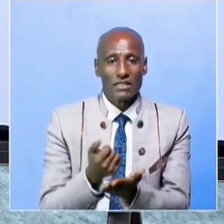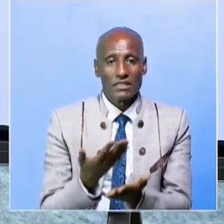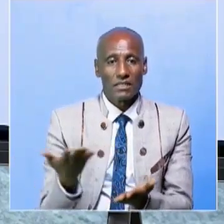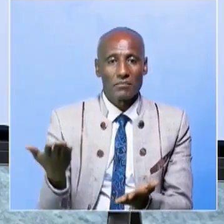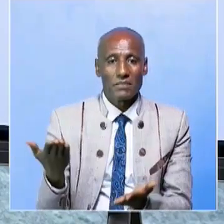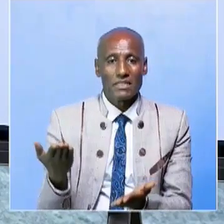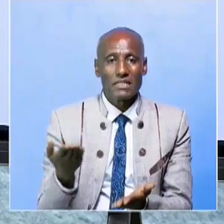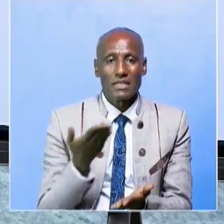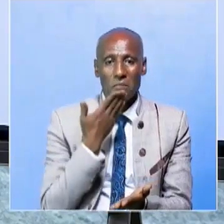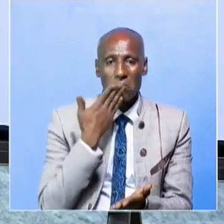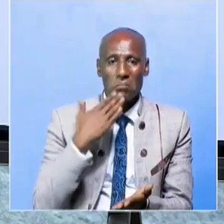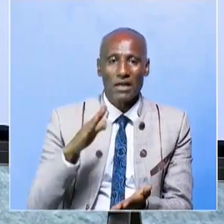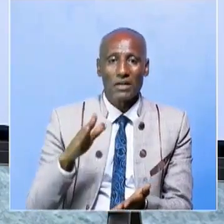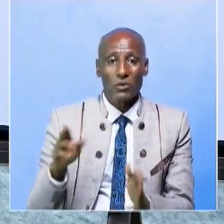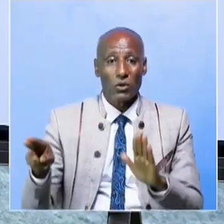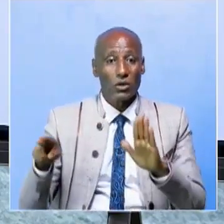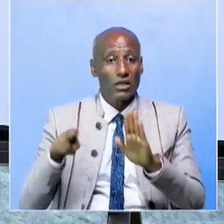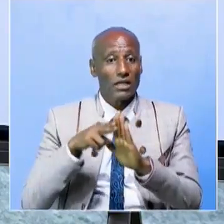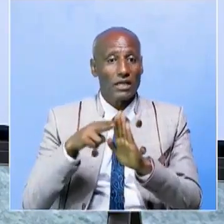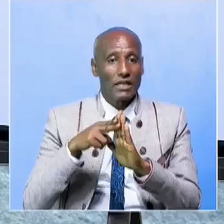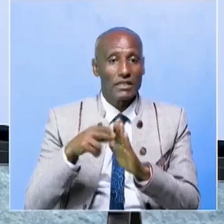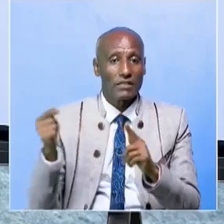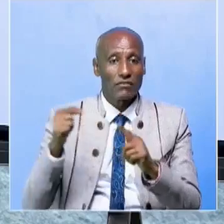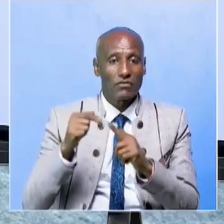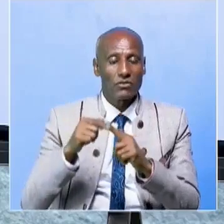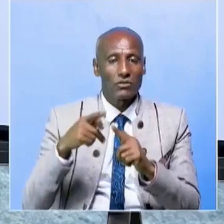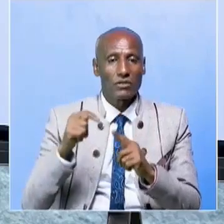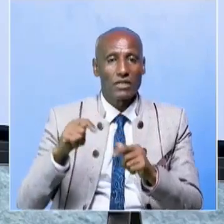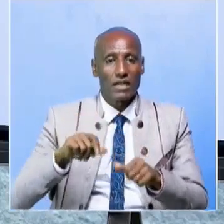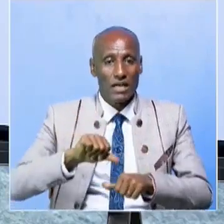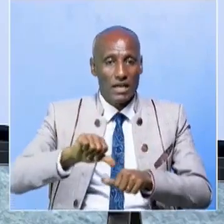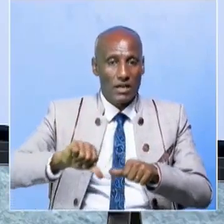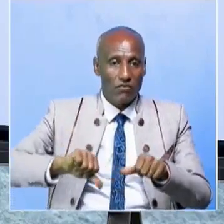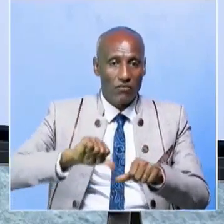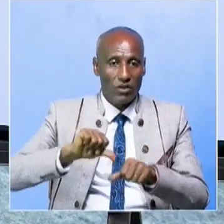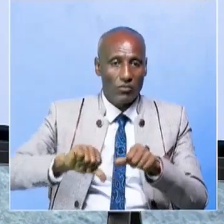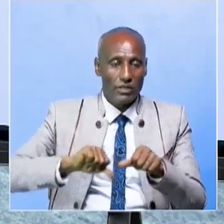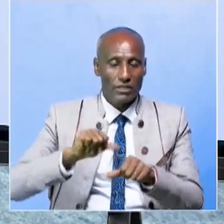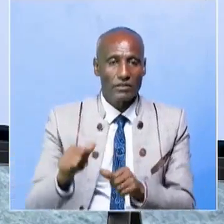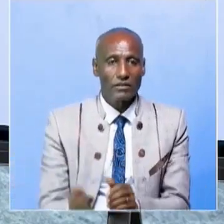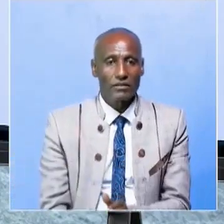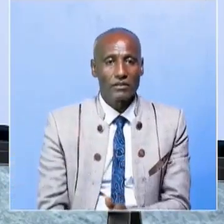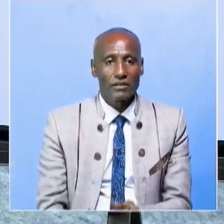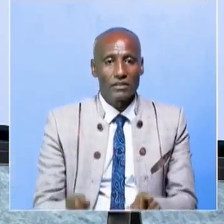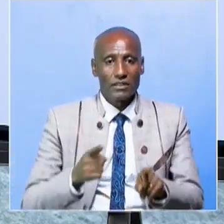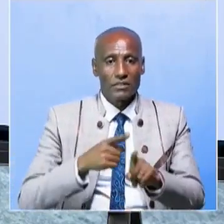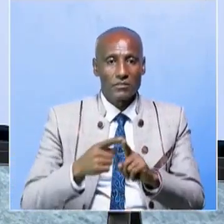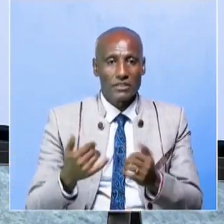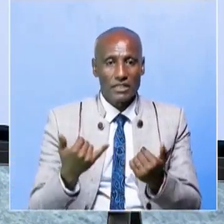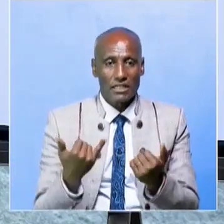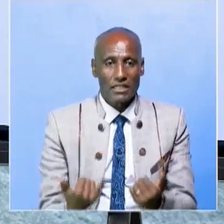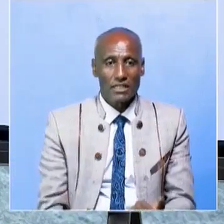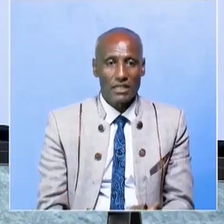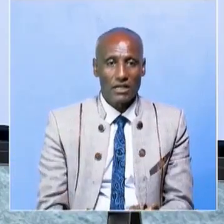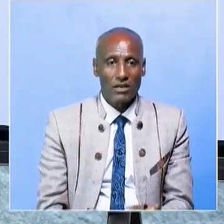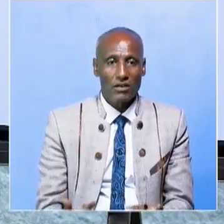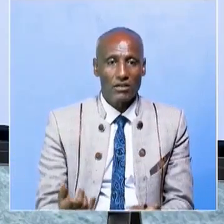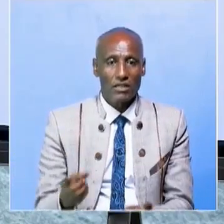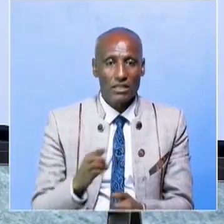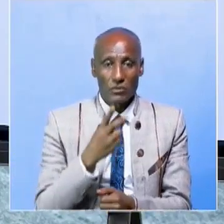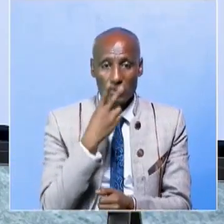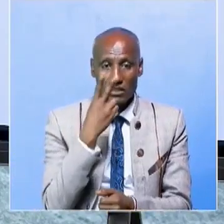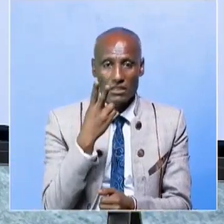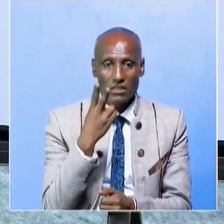something negative, from happening to the environment. And we also see this, especially nowadays, we see it with